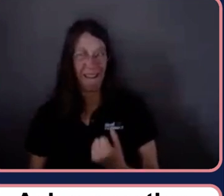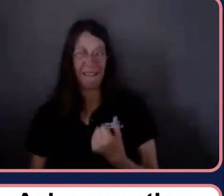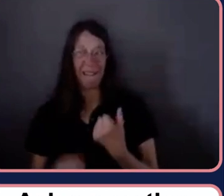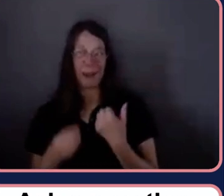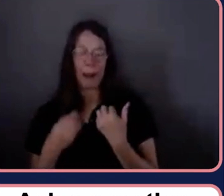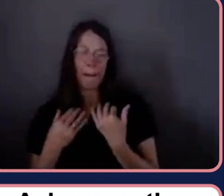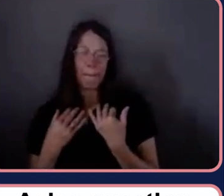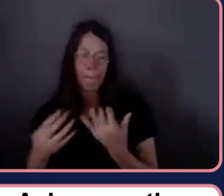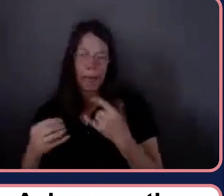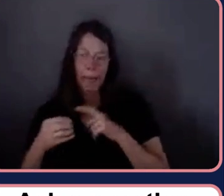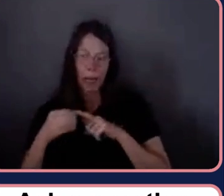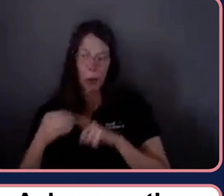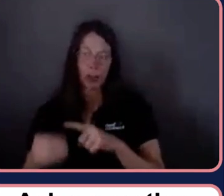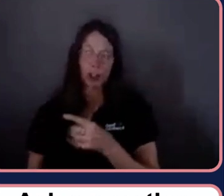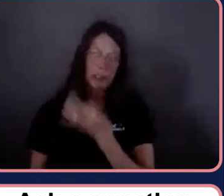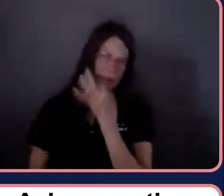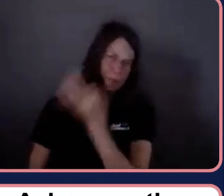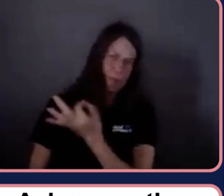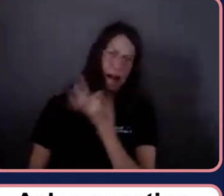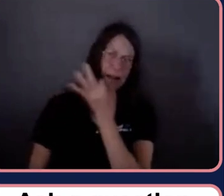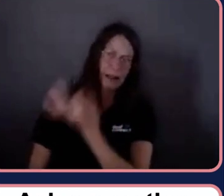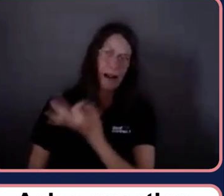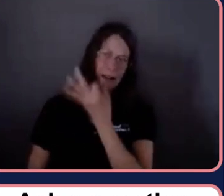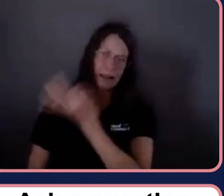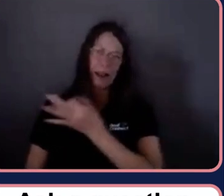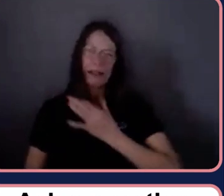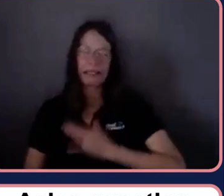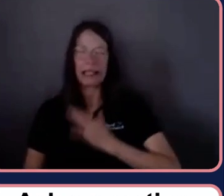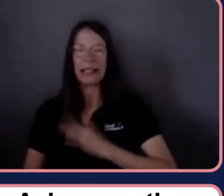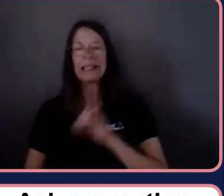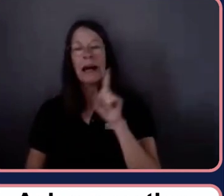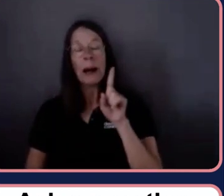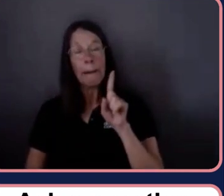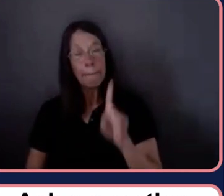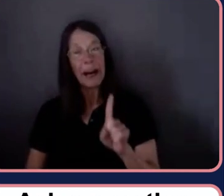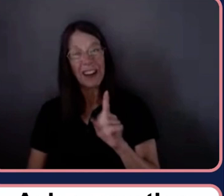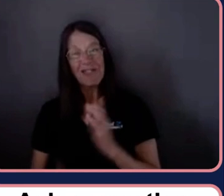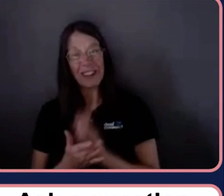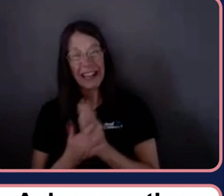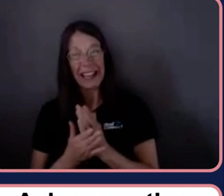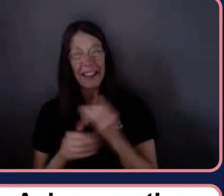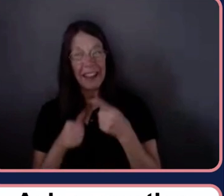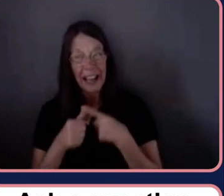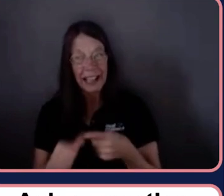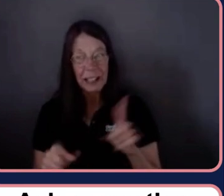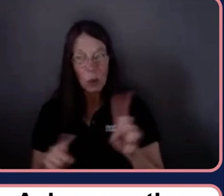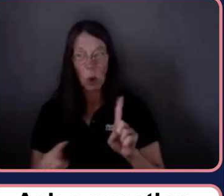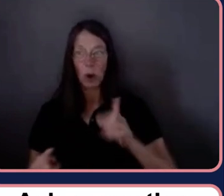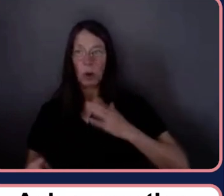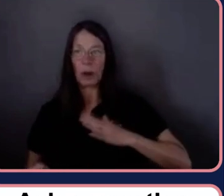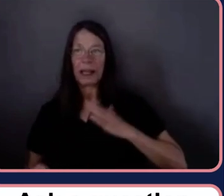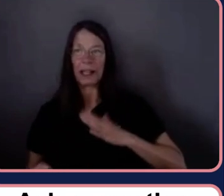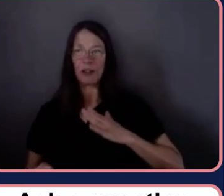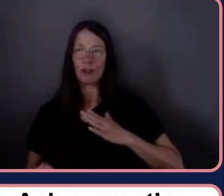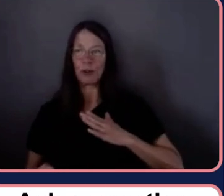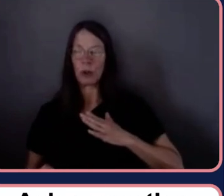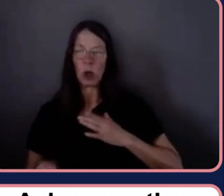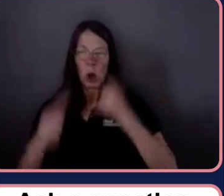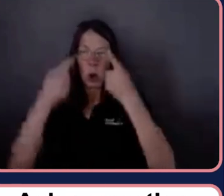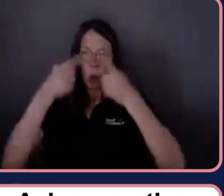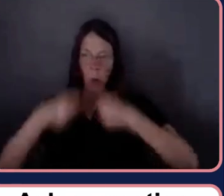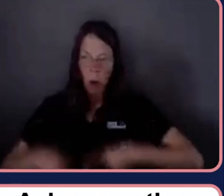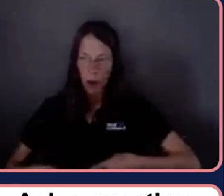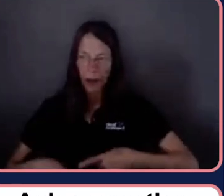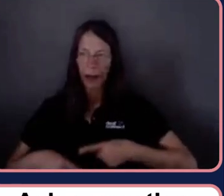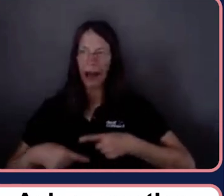to lots of this is that we're going to have to work it out as we go, in close consultation